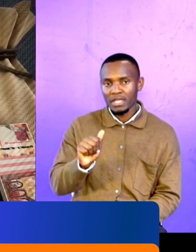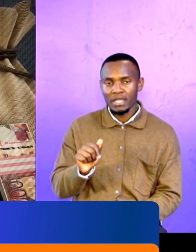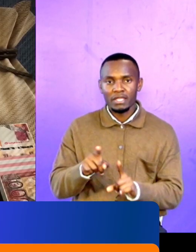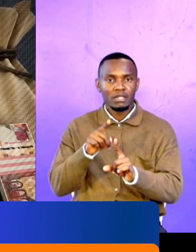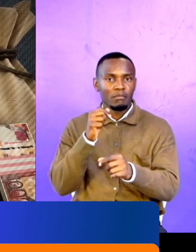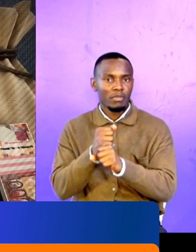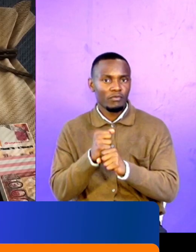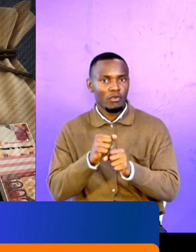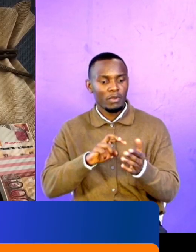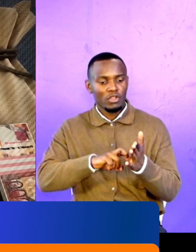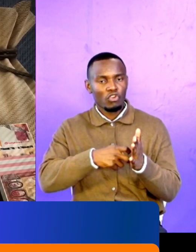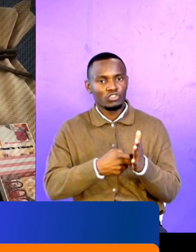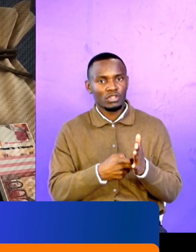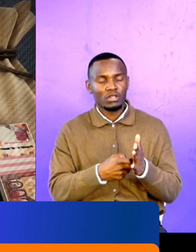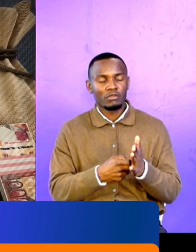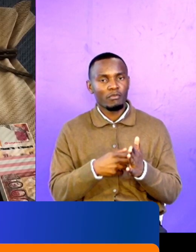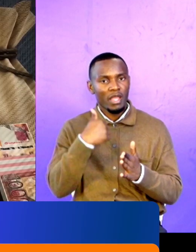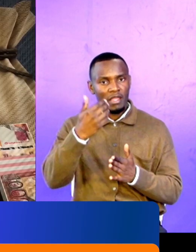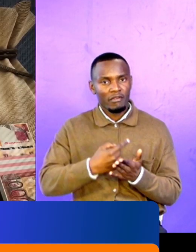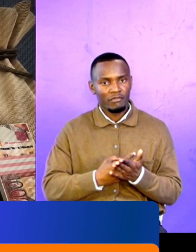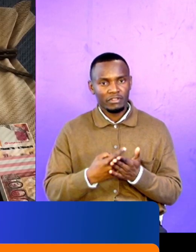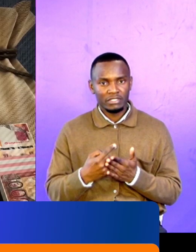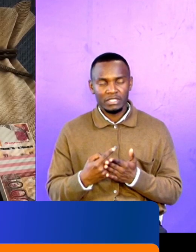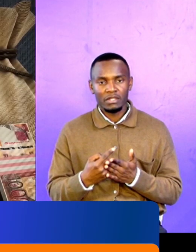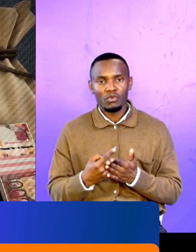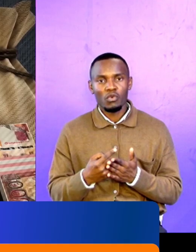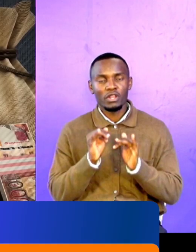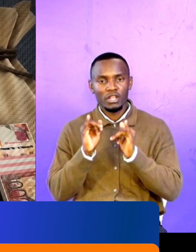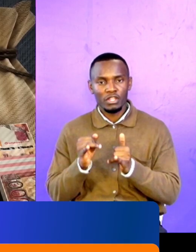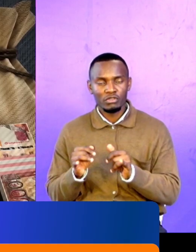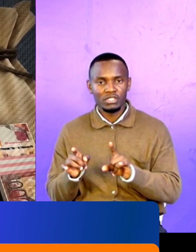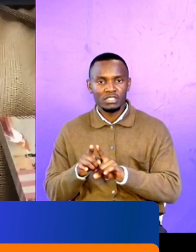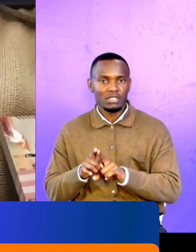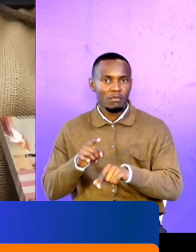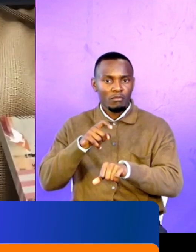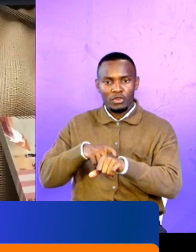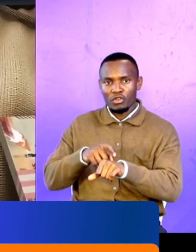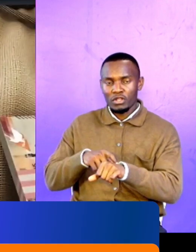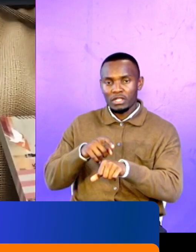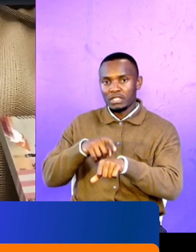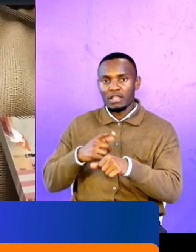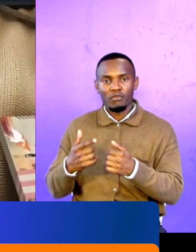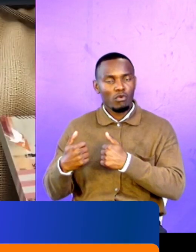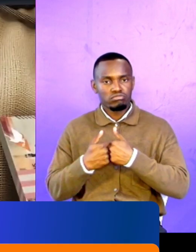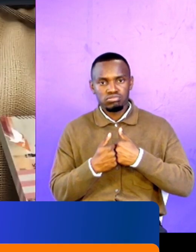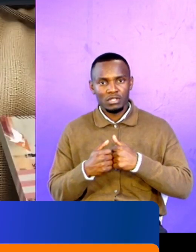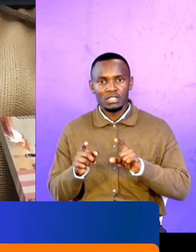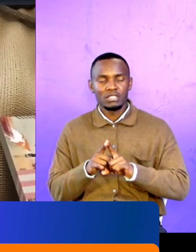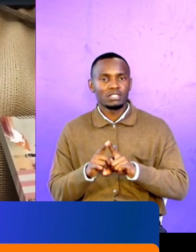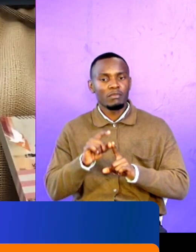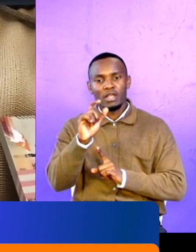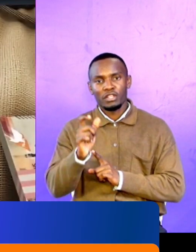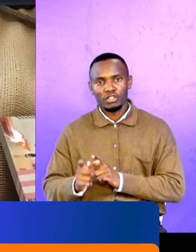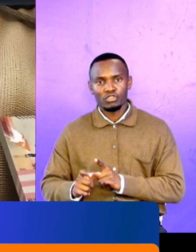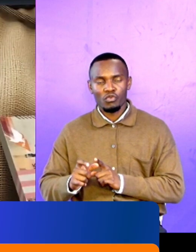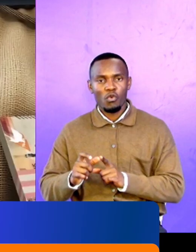contracts, bi-weekly press statements, periodic government communication during times of crisis, regional media forums, among others.